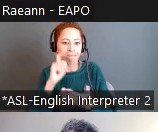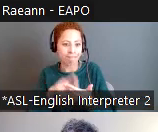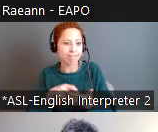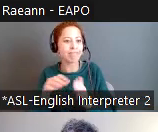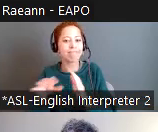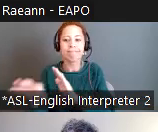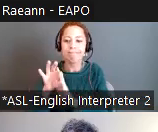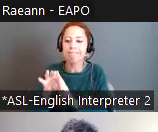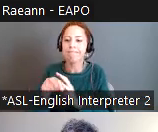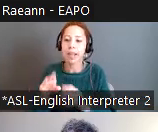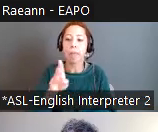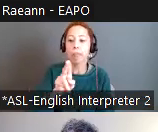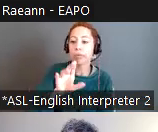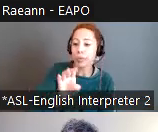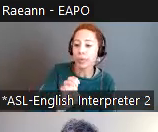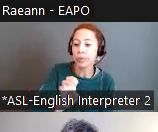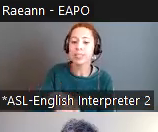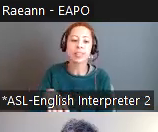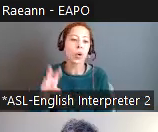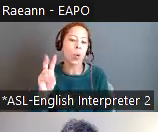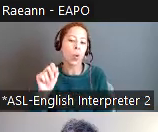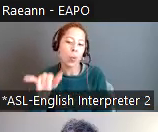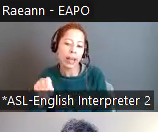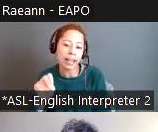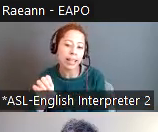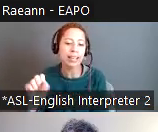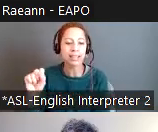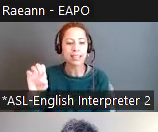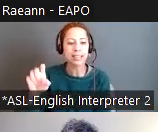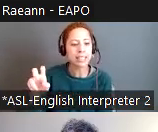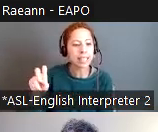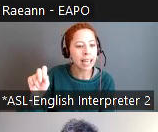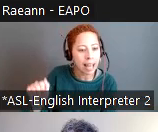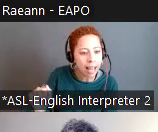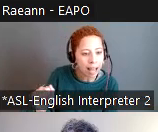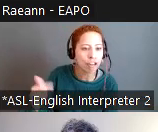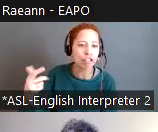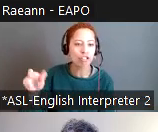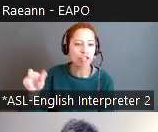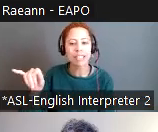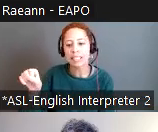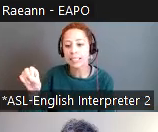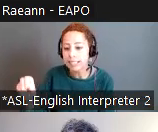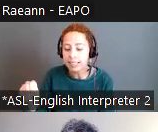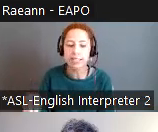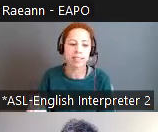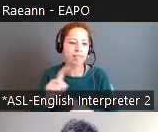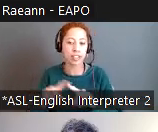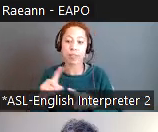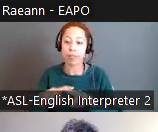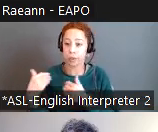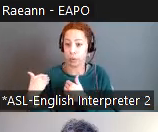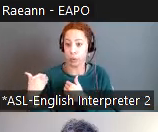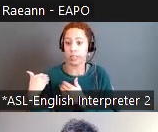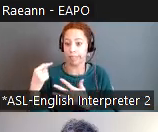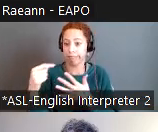Gary Wayne, Selena Kyle, and Richard Grayson. So in the program, it's now told you all the duties that these people have to follow, and it